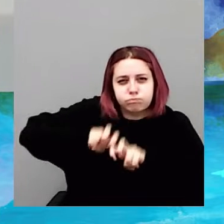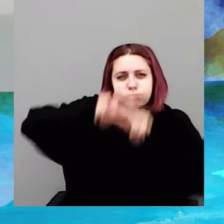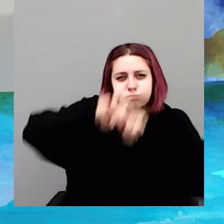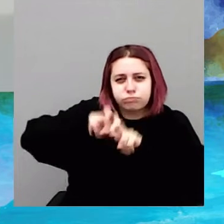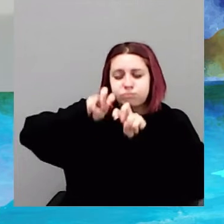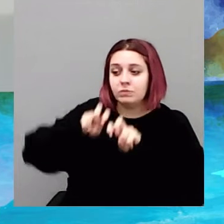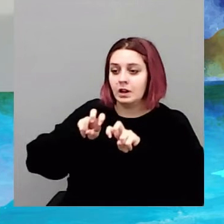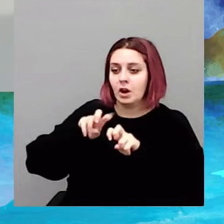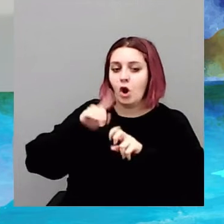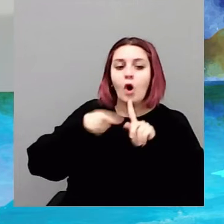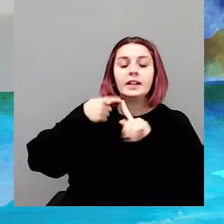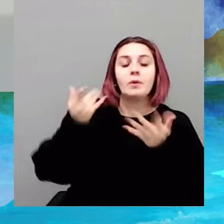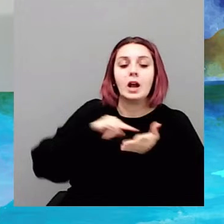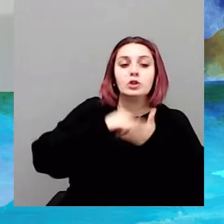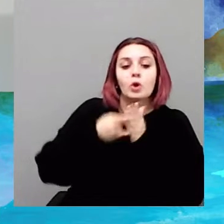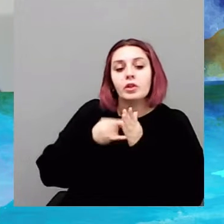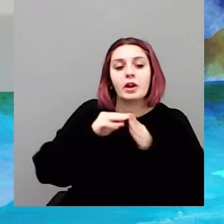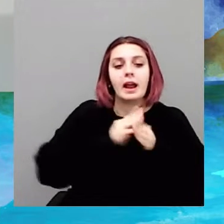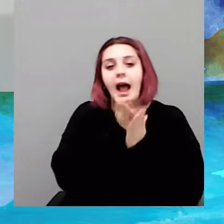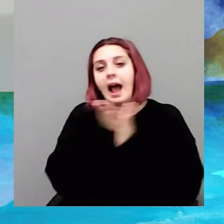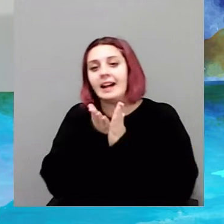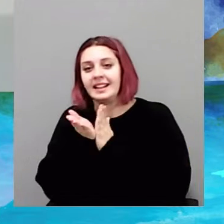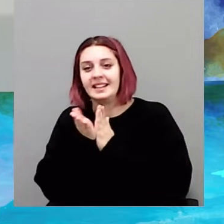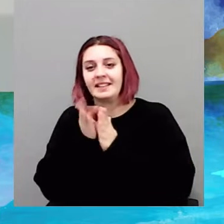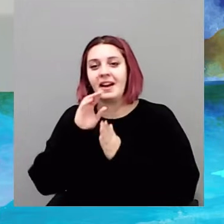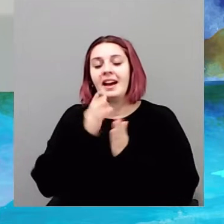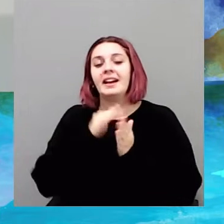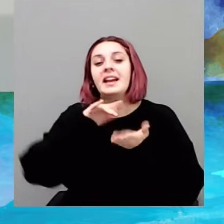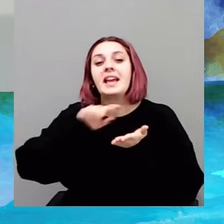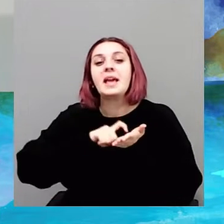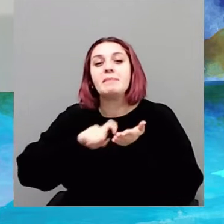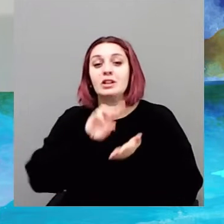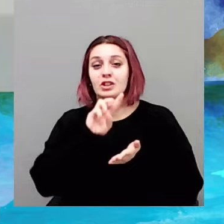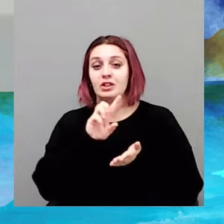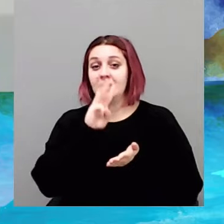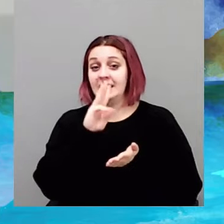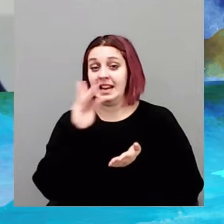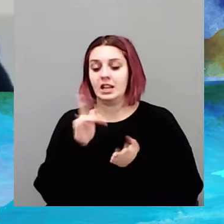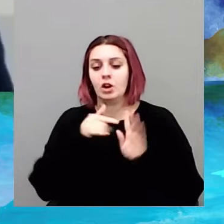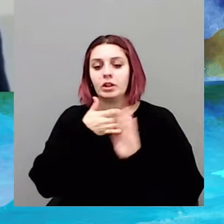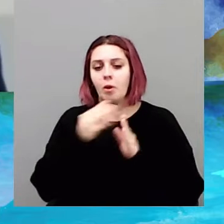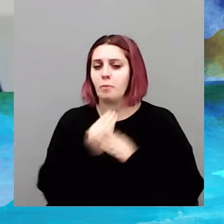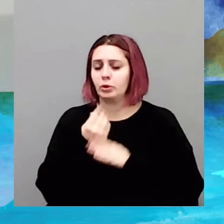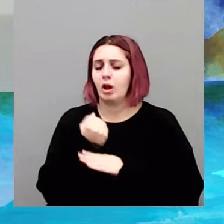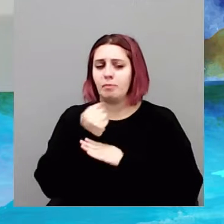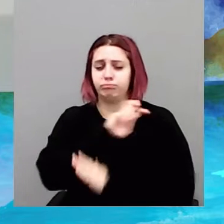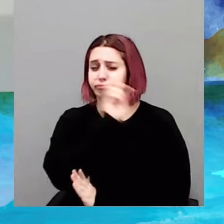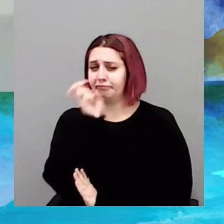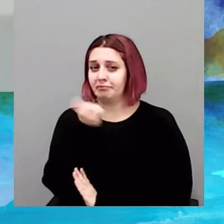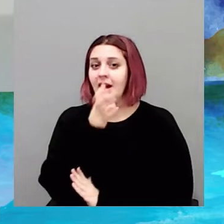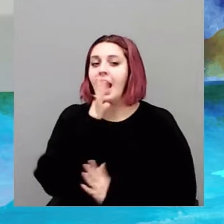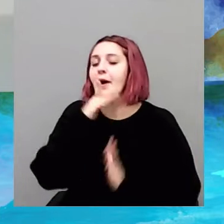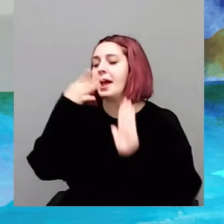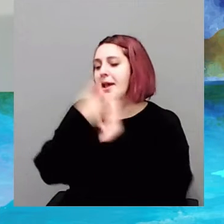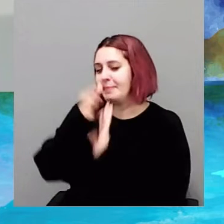Madrid and coming up with a lot of solutions and alternatives in 3D printing and different types of support